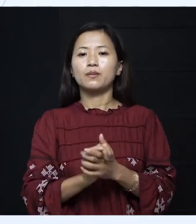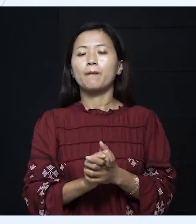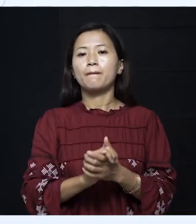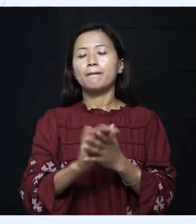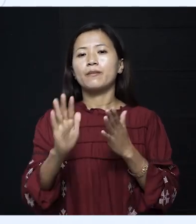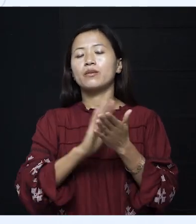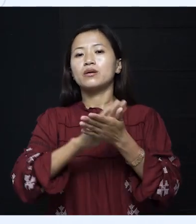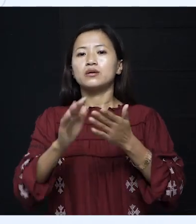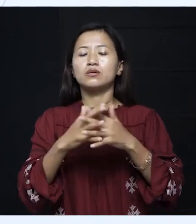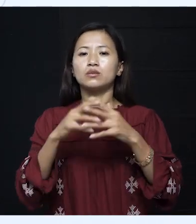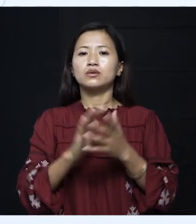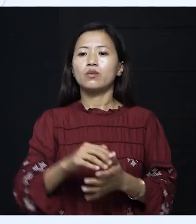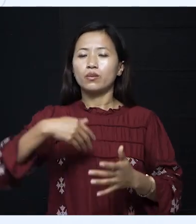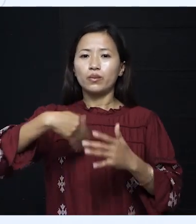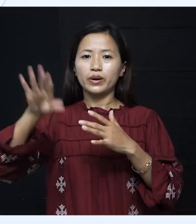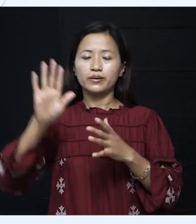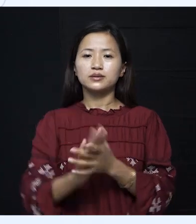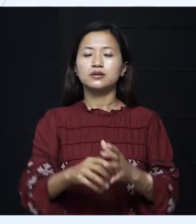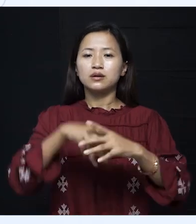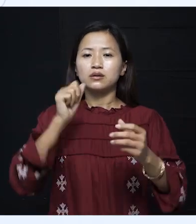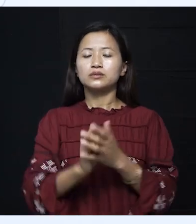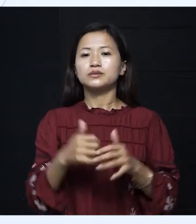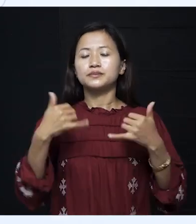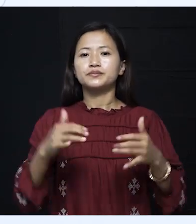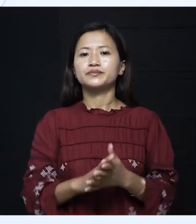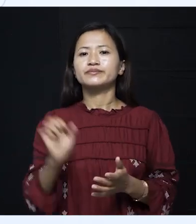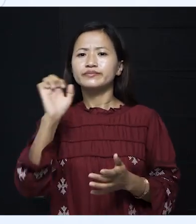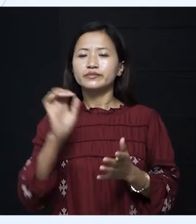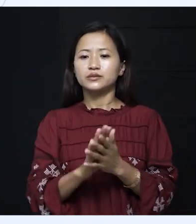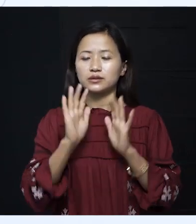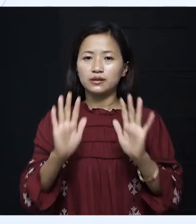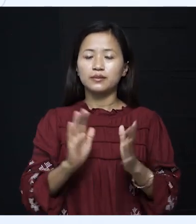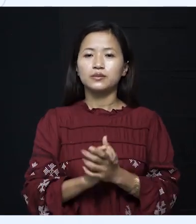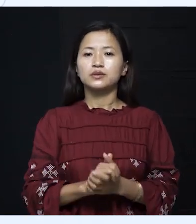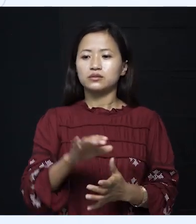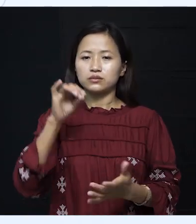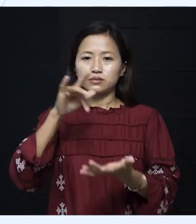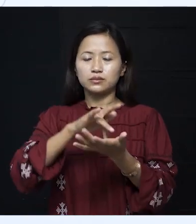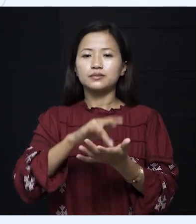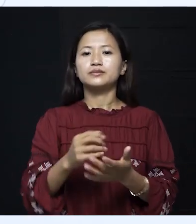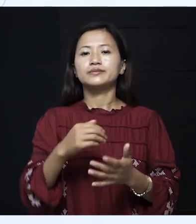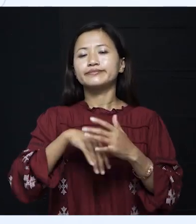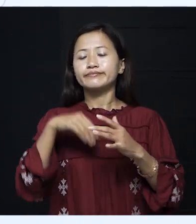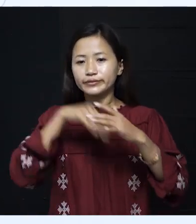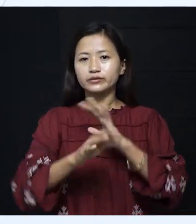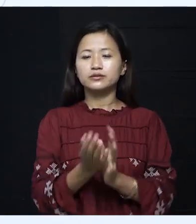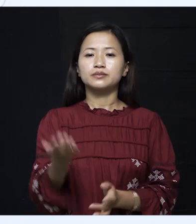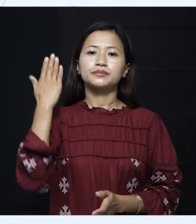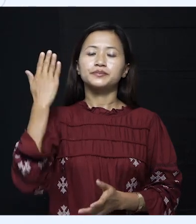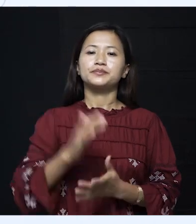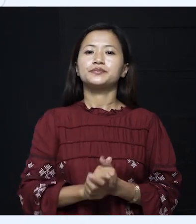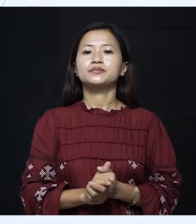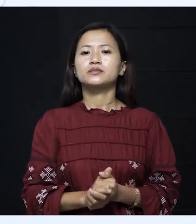and went out to play. So all these events happened or took place in the past. So now